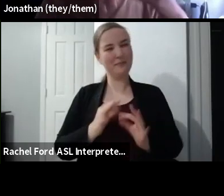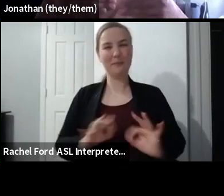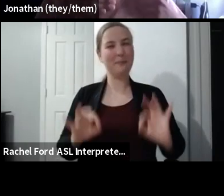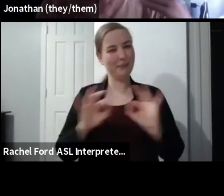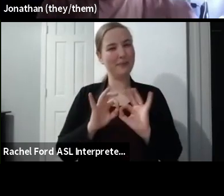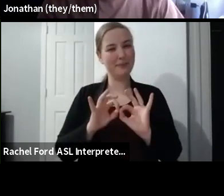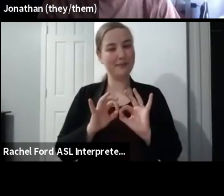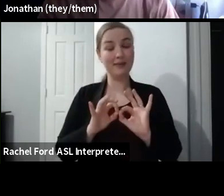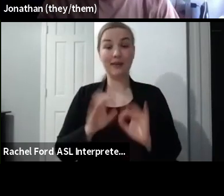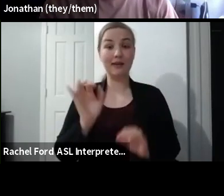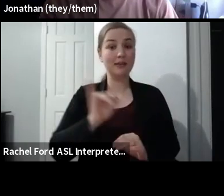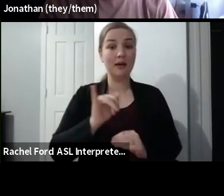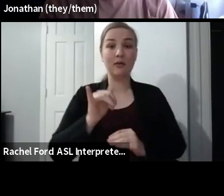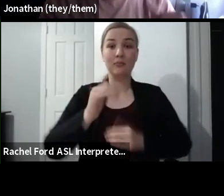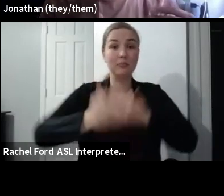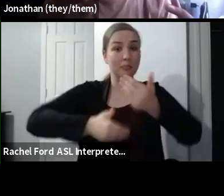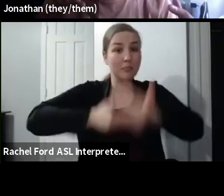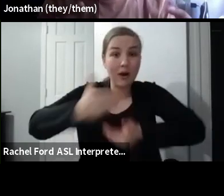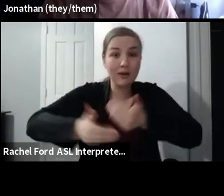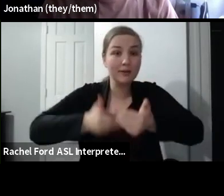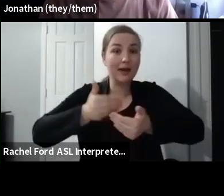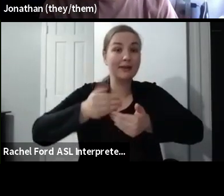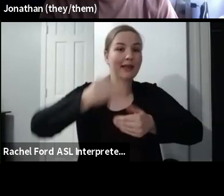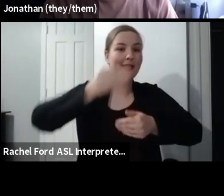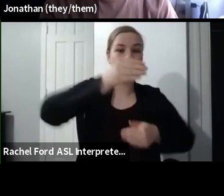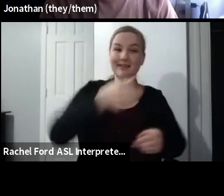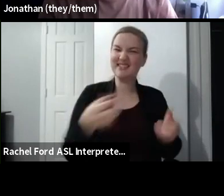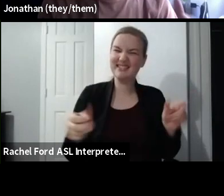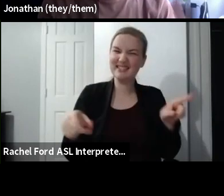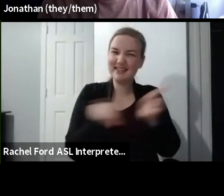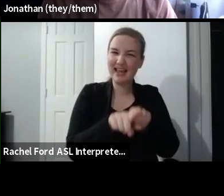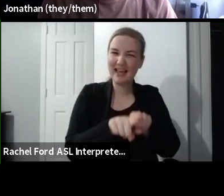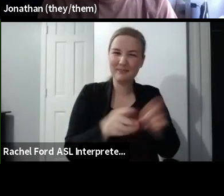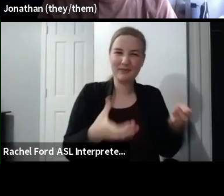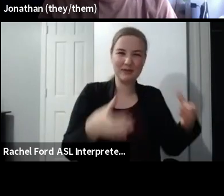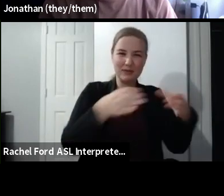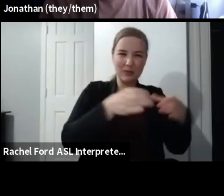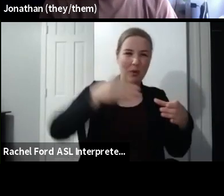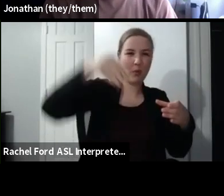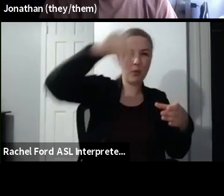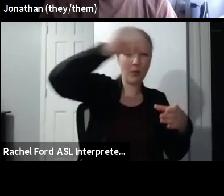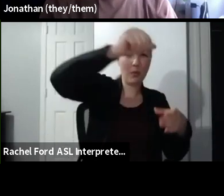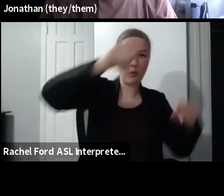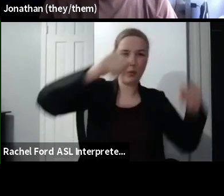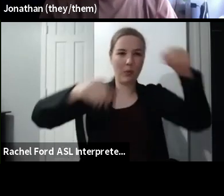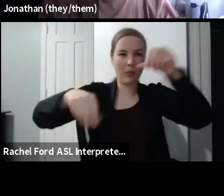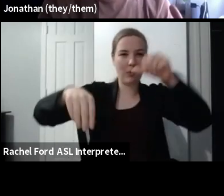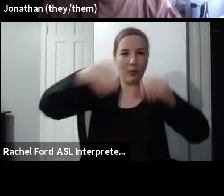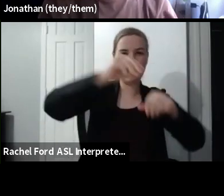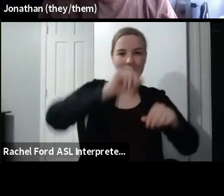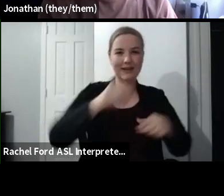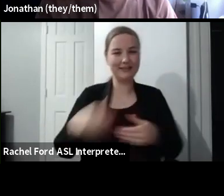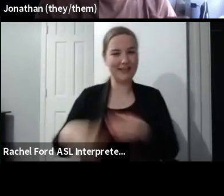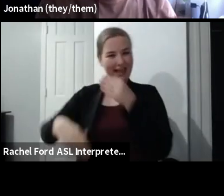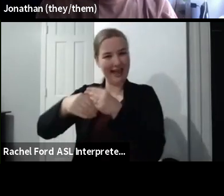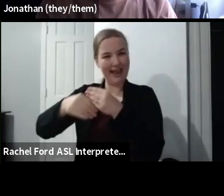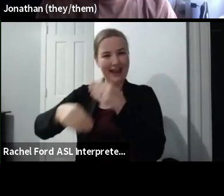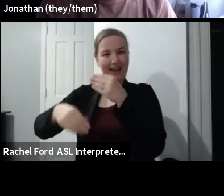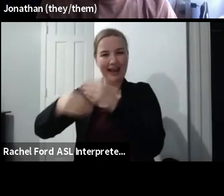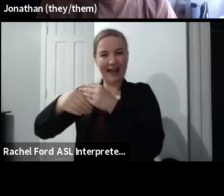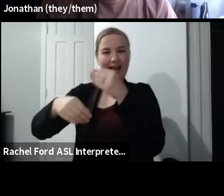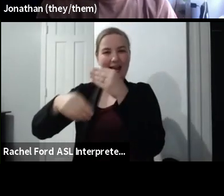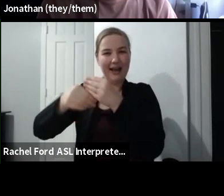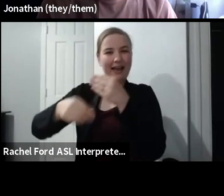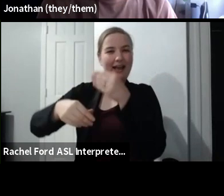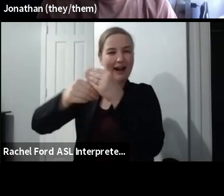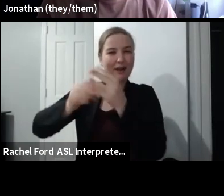process. Yeah, very much like the soup. Like I love the process of being in conversation with people. I love mystery of starting something that I have no idea what